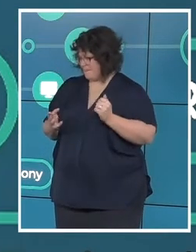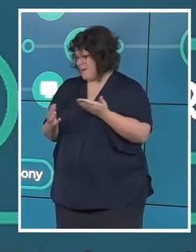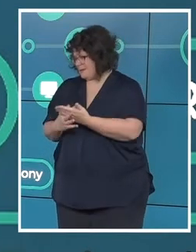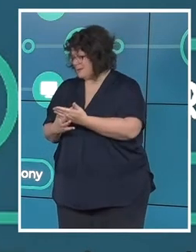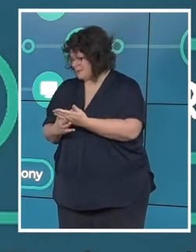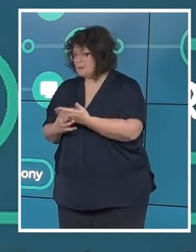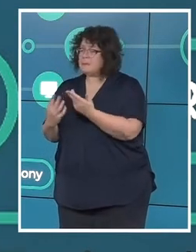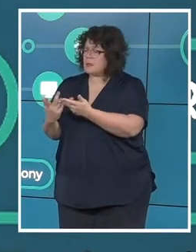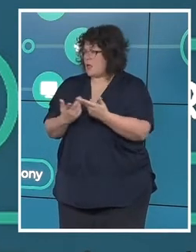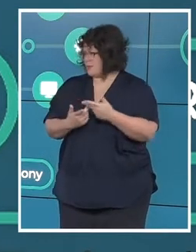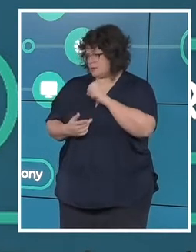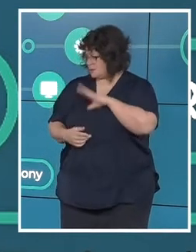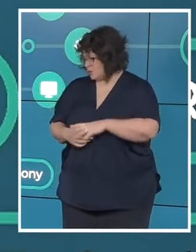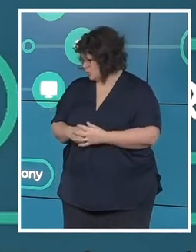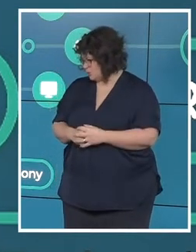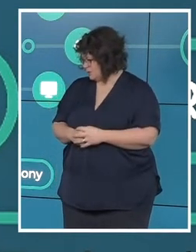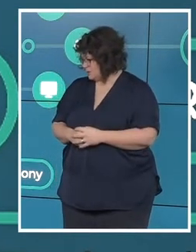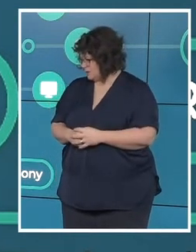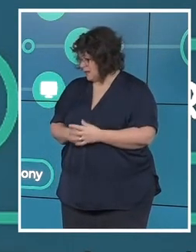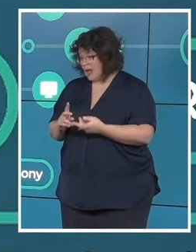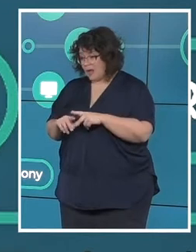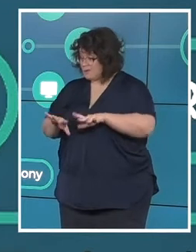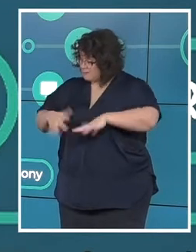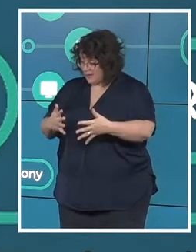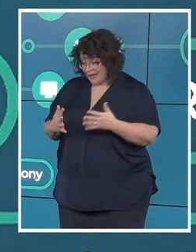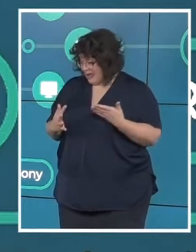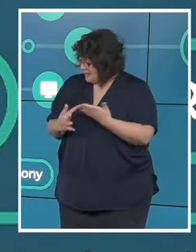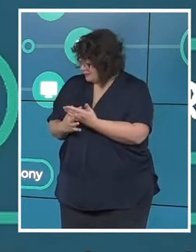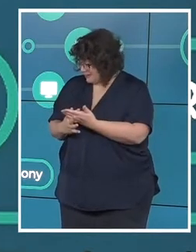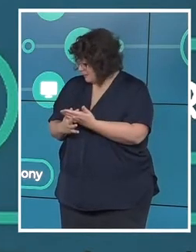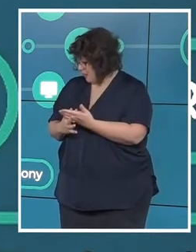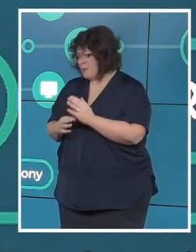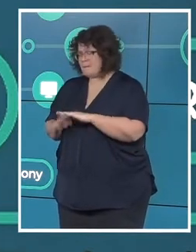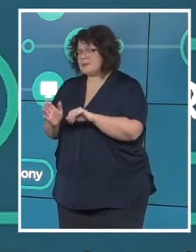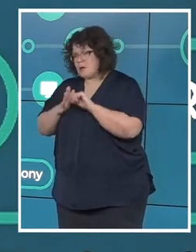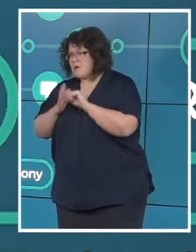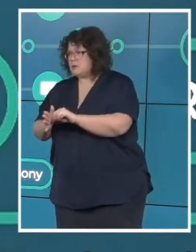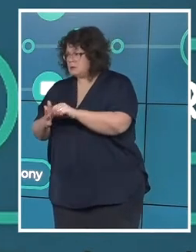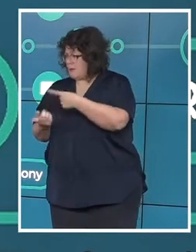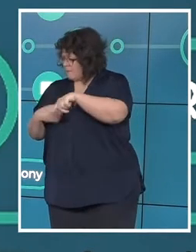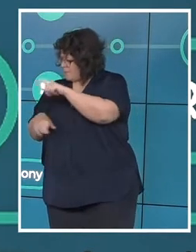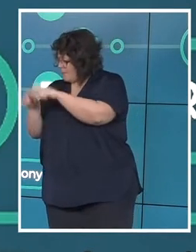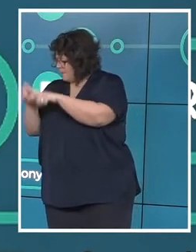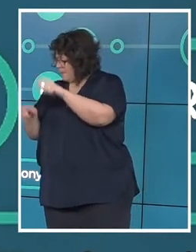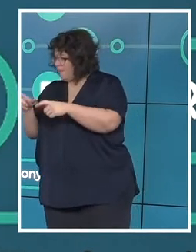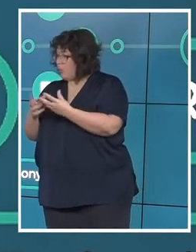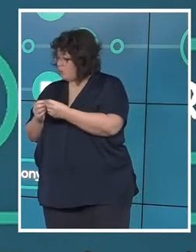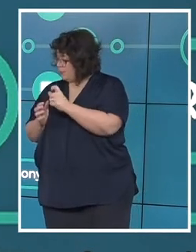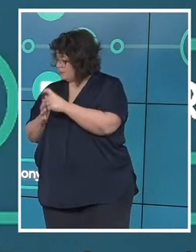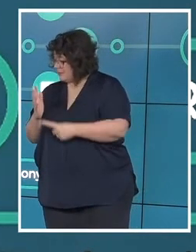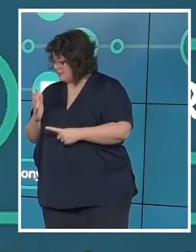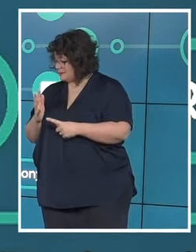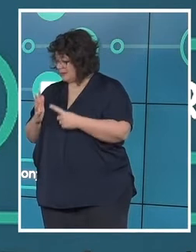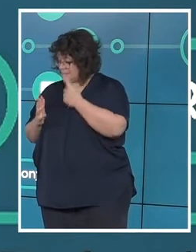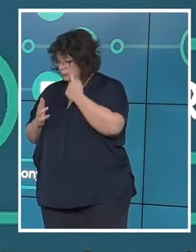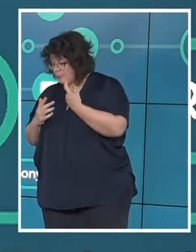accessibility features, it makes it harder for people with disabilities to find relationships and connect.